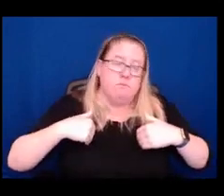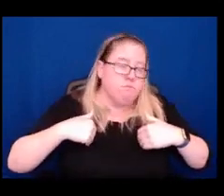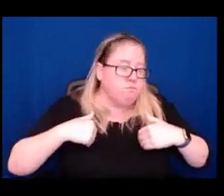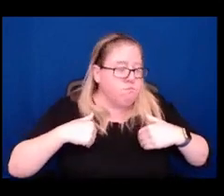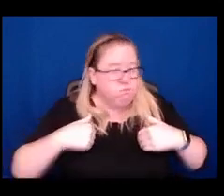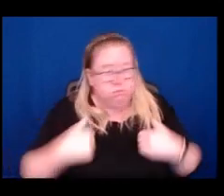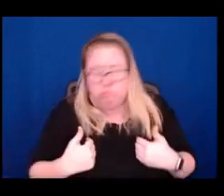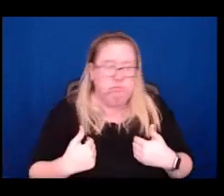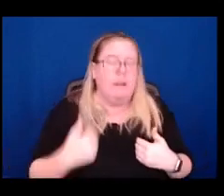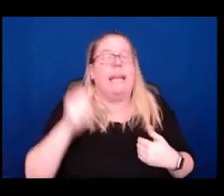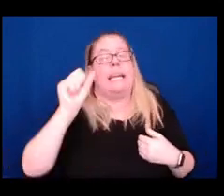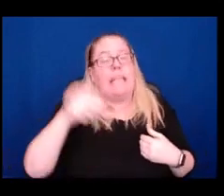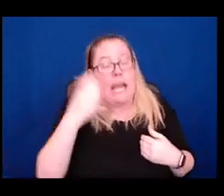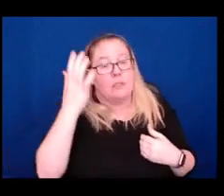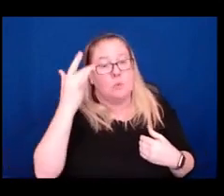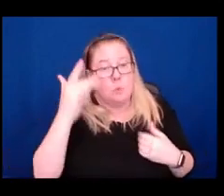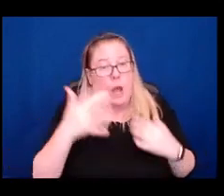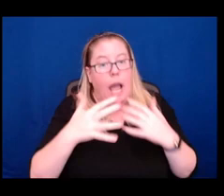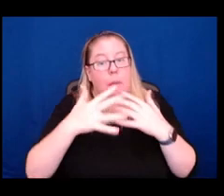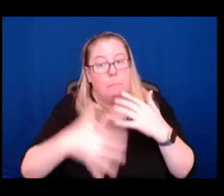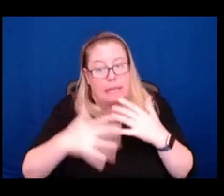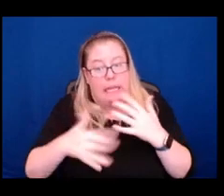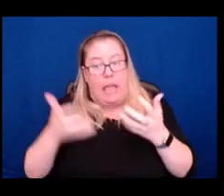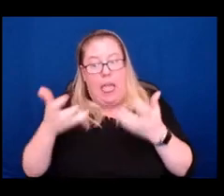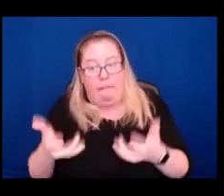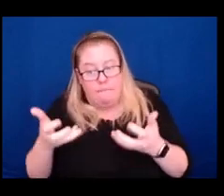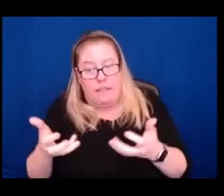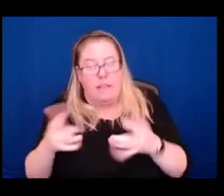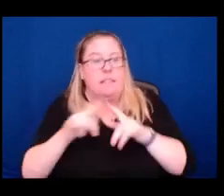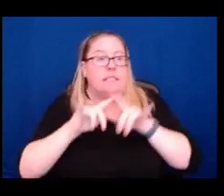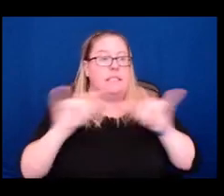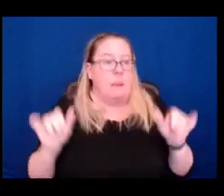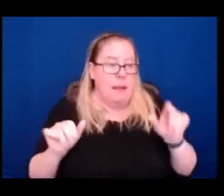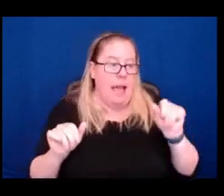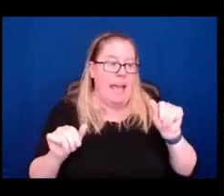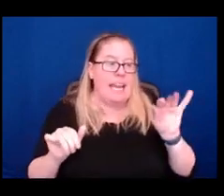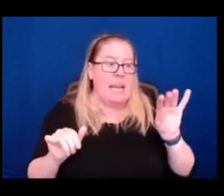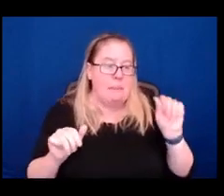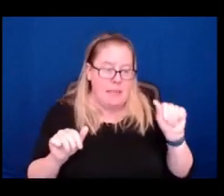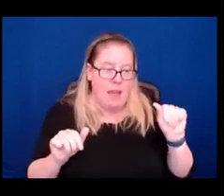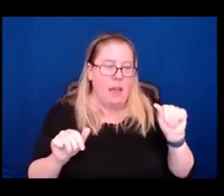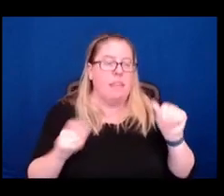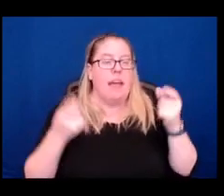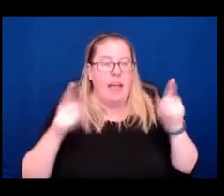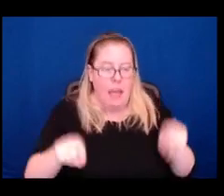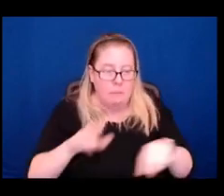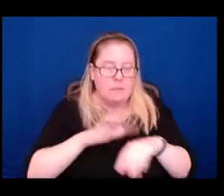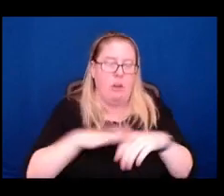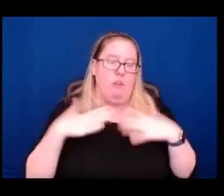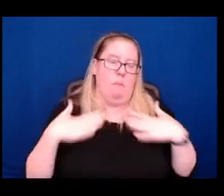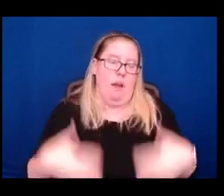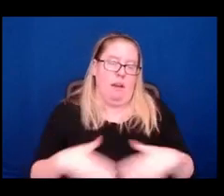time stems from, yes, the heavy bleeding and indirectly from the anemia and fatigue that wears on their body.